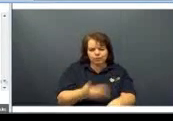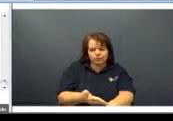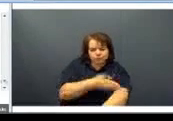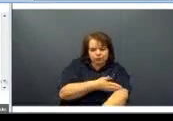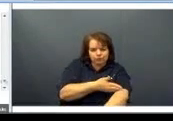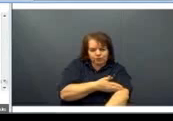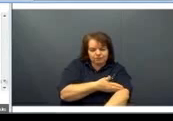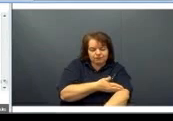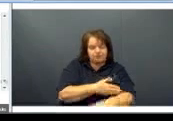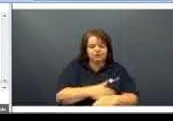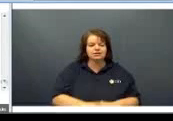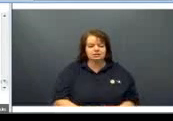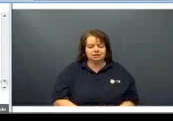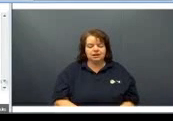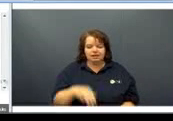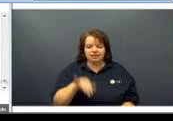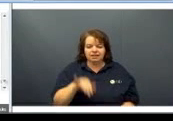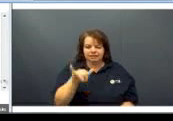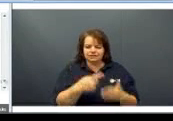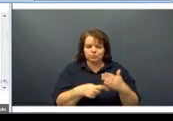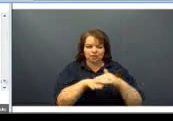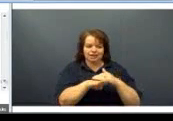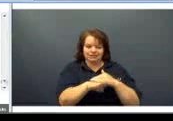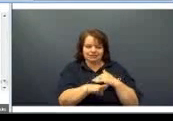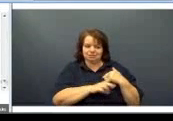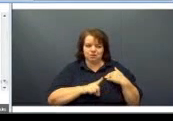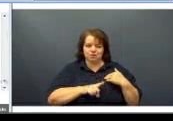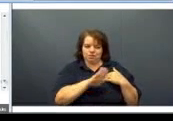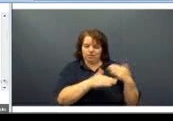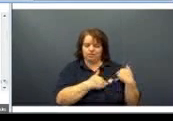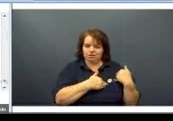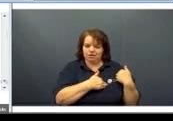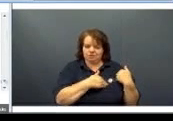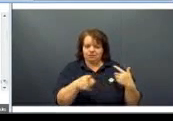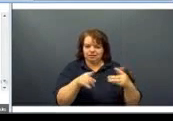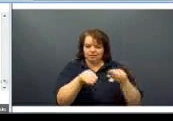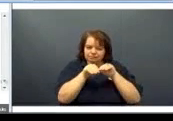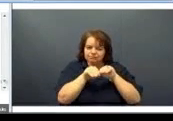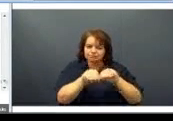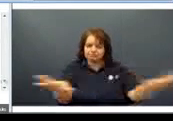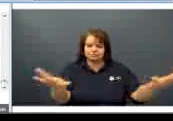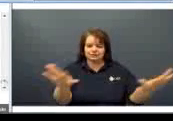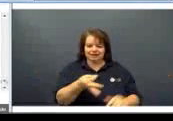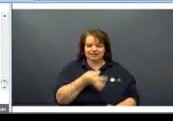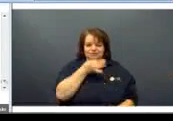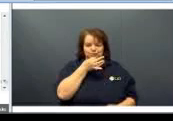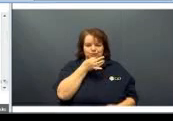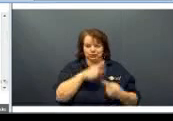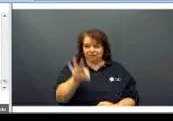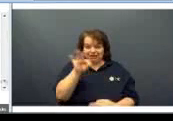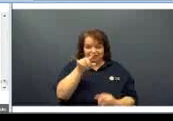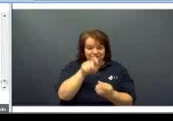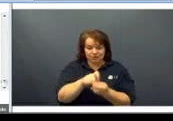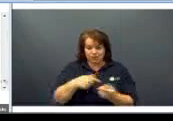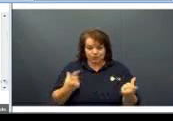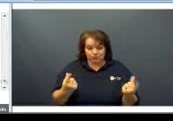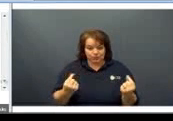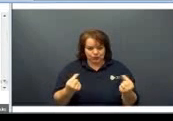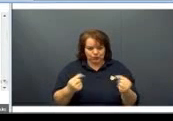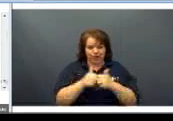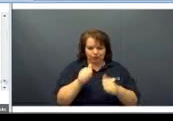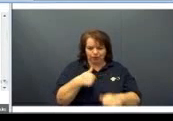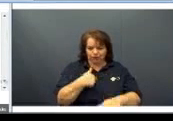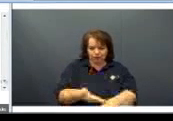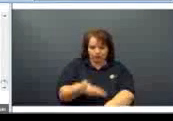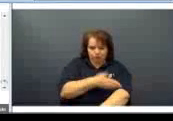it? How can we improve it? So that's what the Access Board does. They send out the experts to find out, okay,